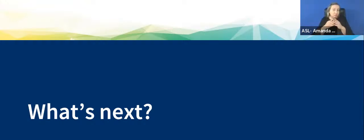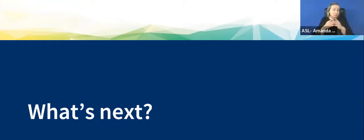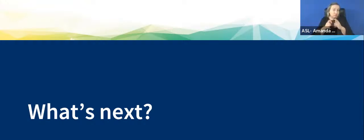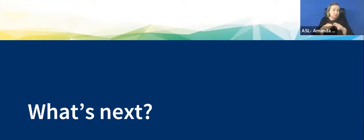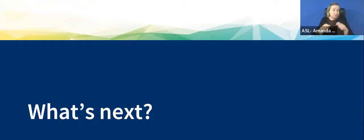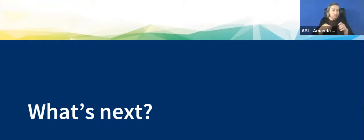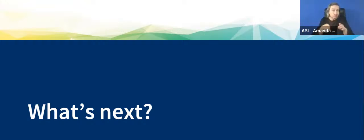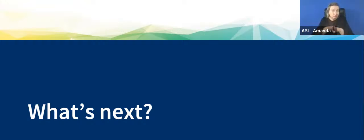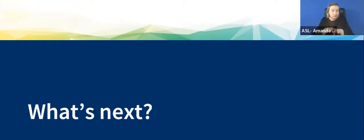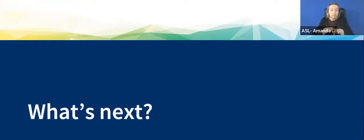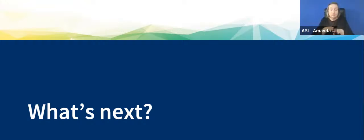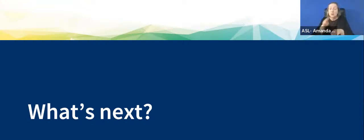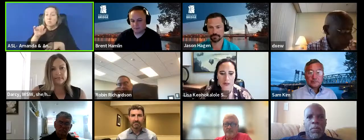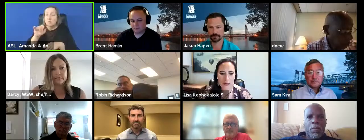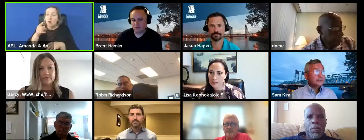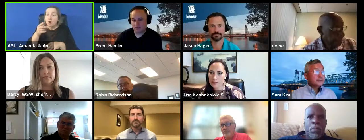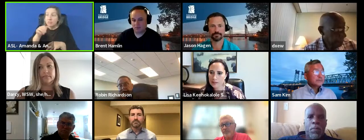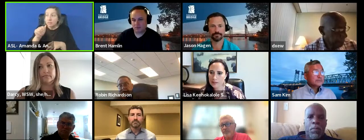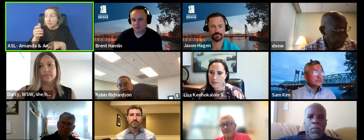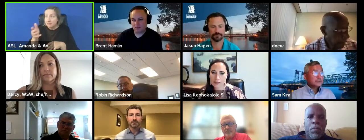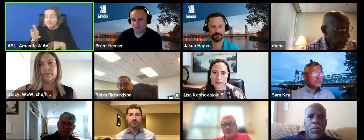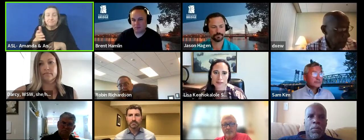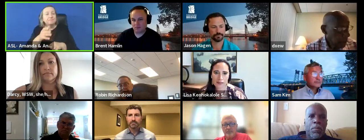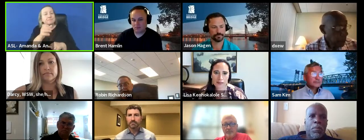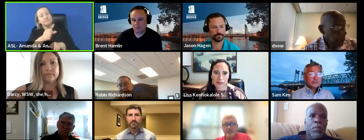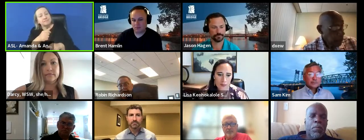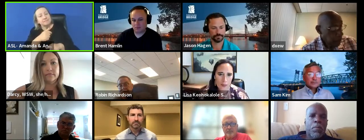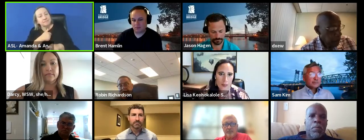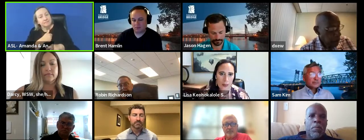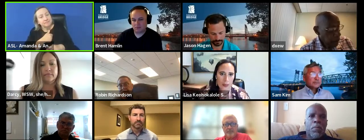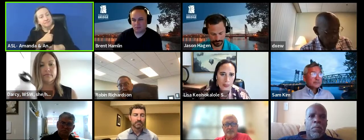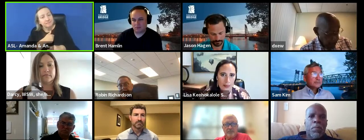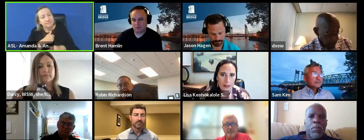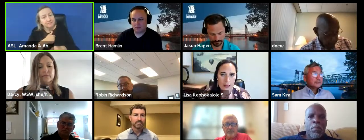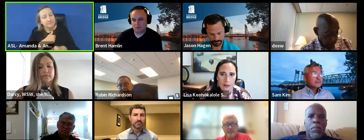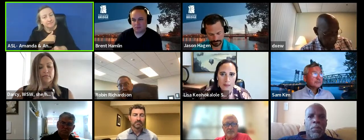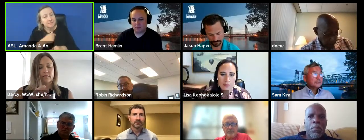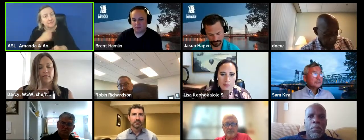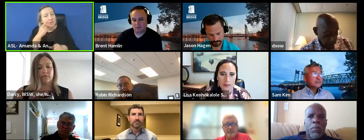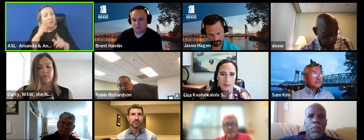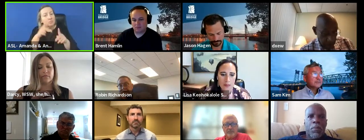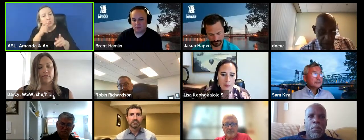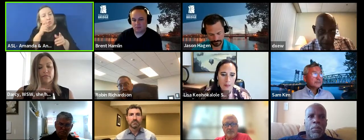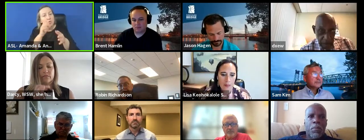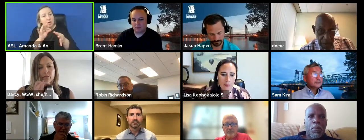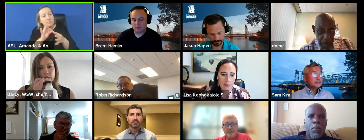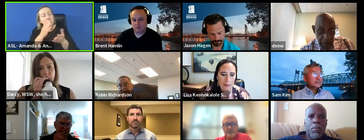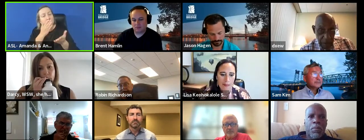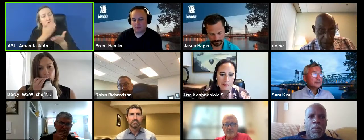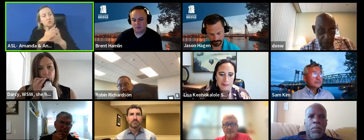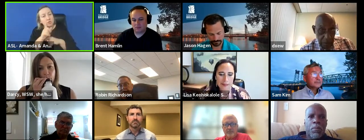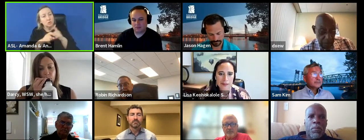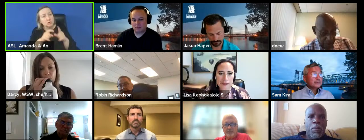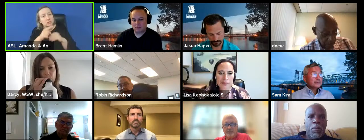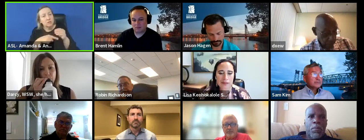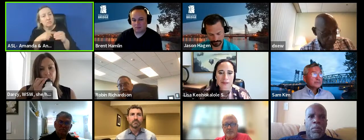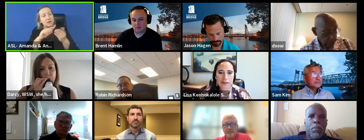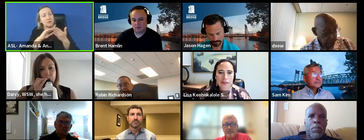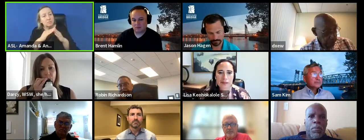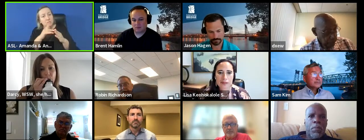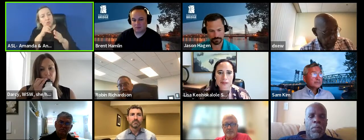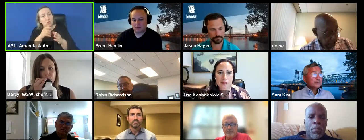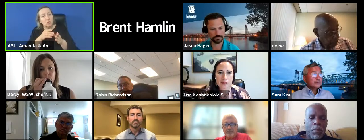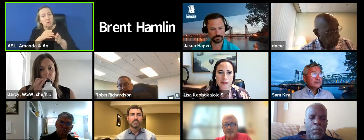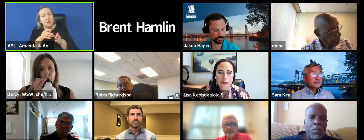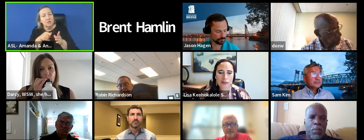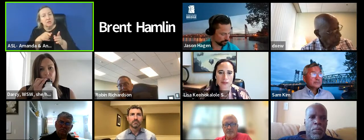So Martha. Yeah, I thought the commenter had a good question about the communities that are